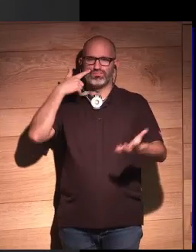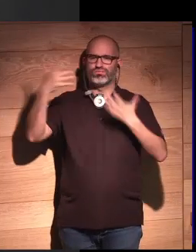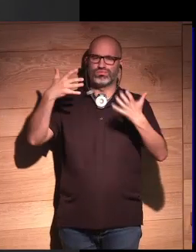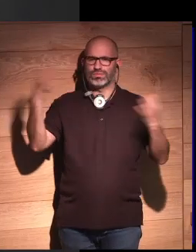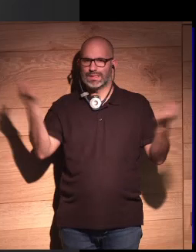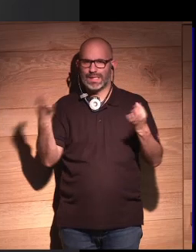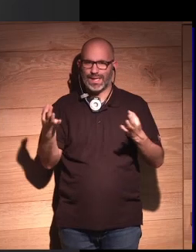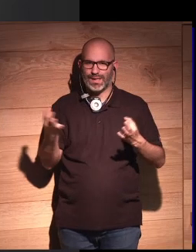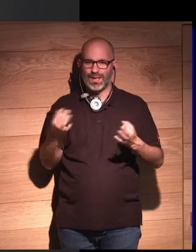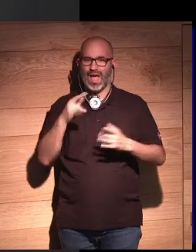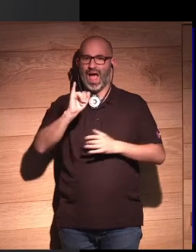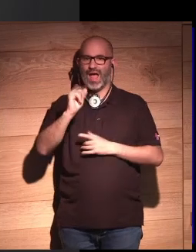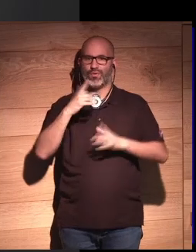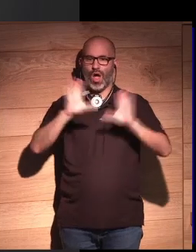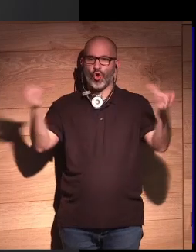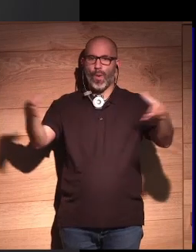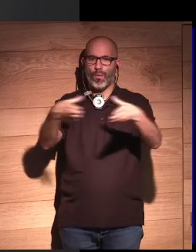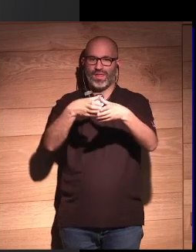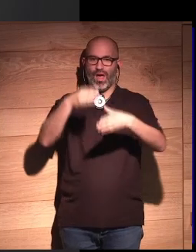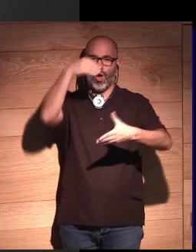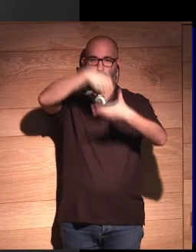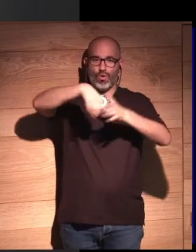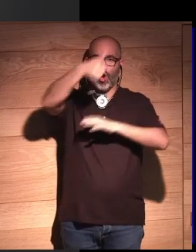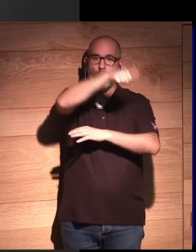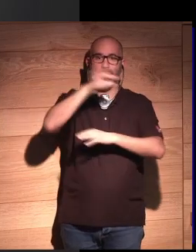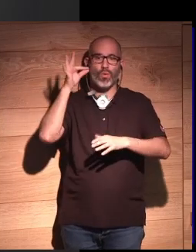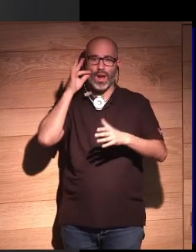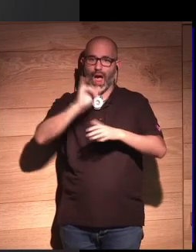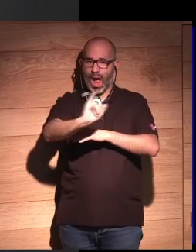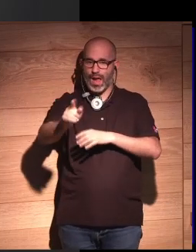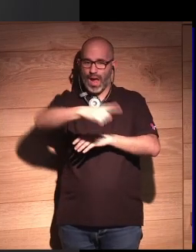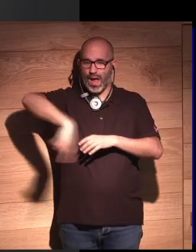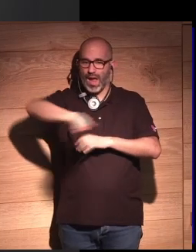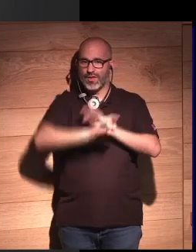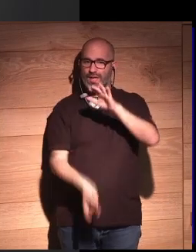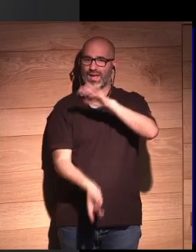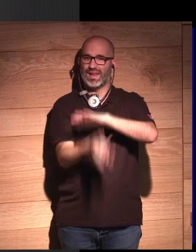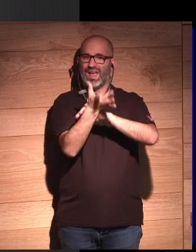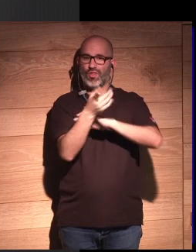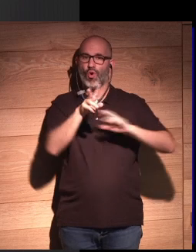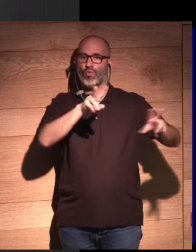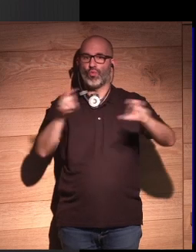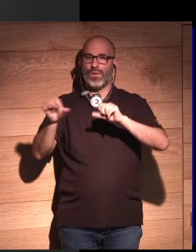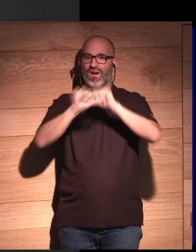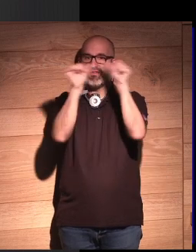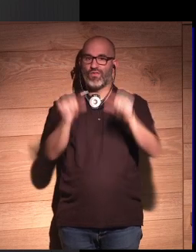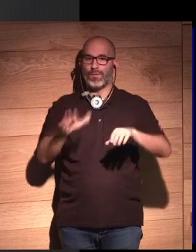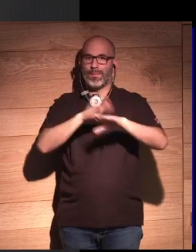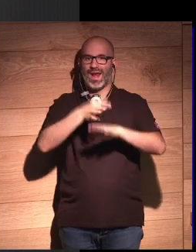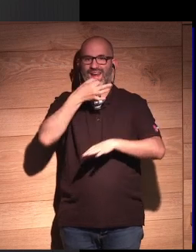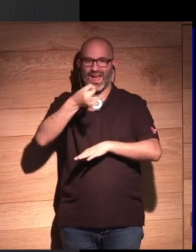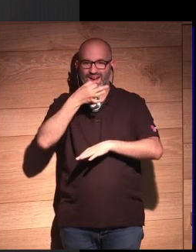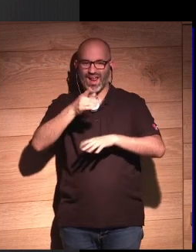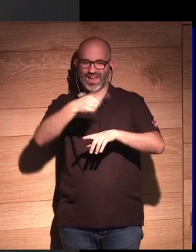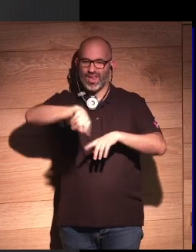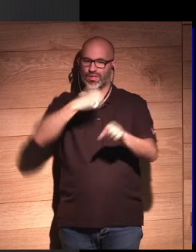a community of men and women creating these brand new ways of storytelling, working together in